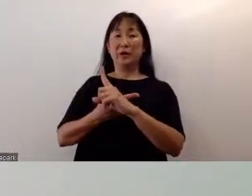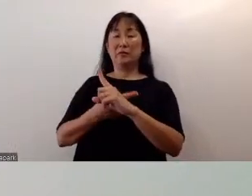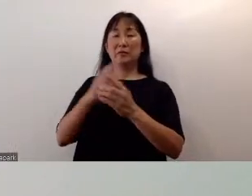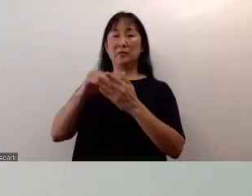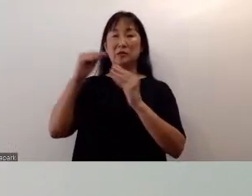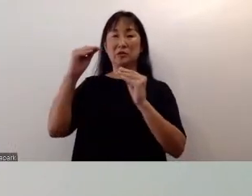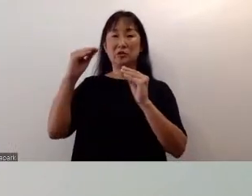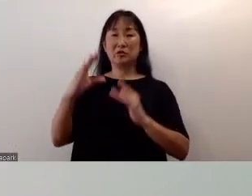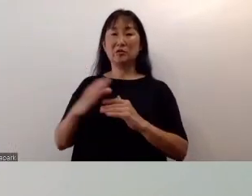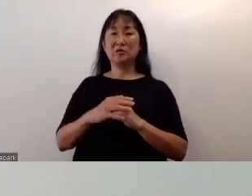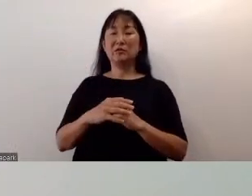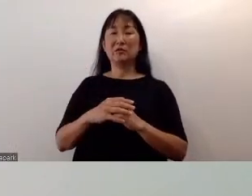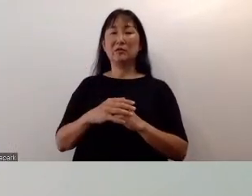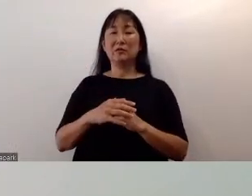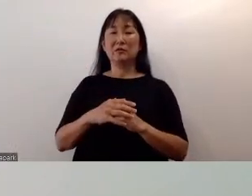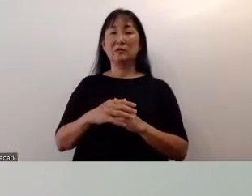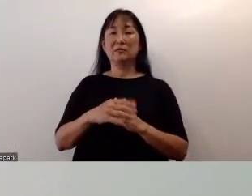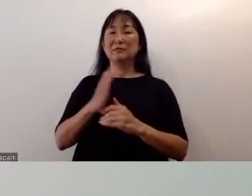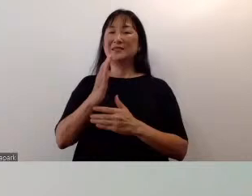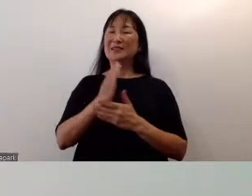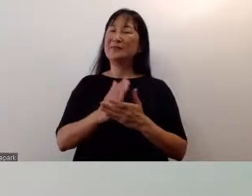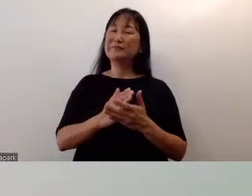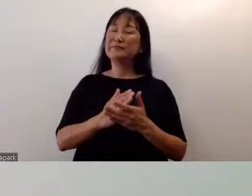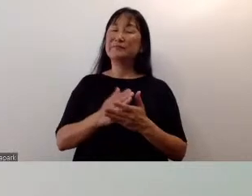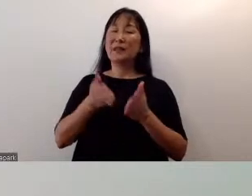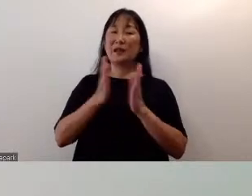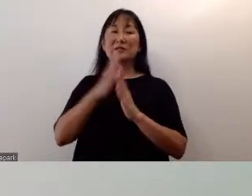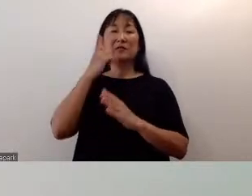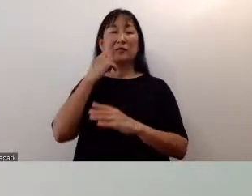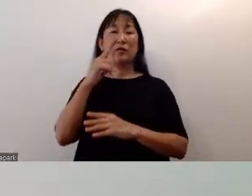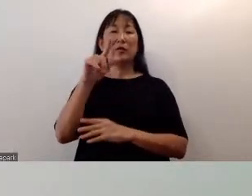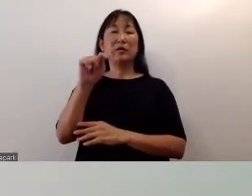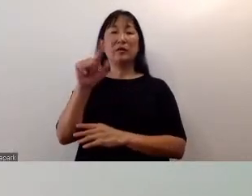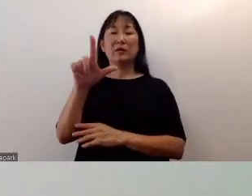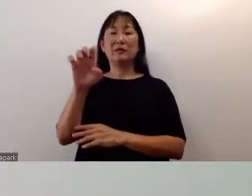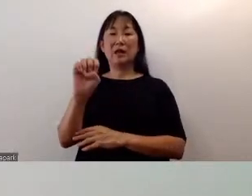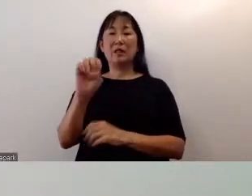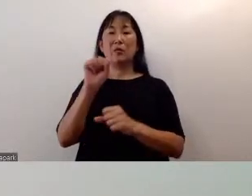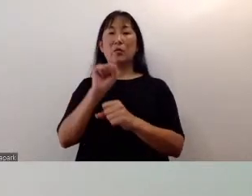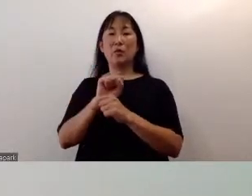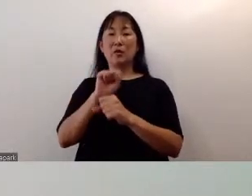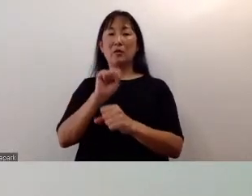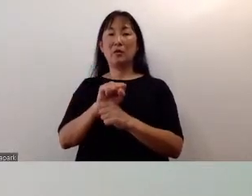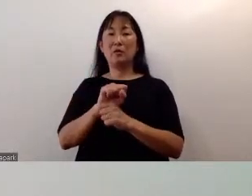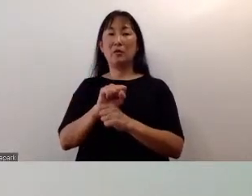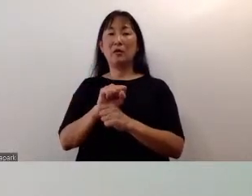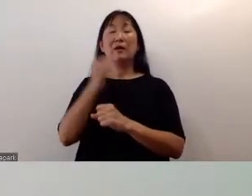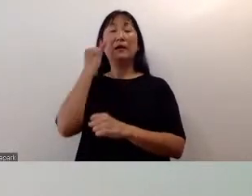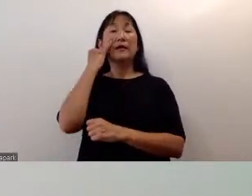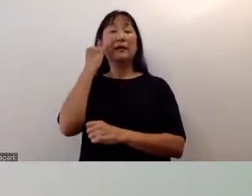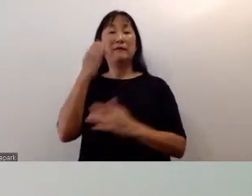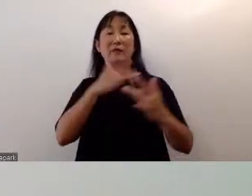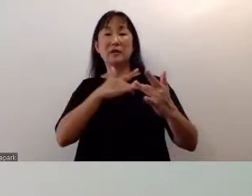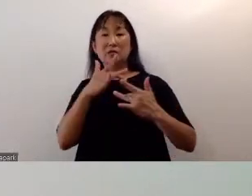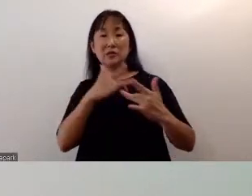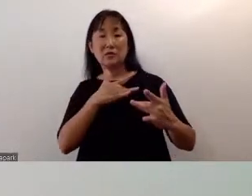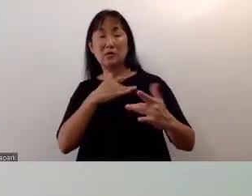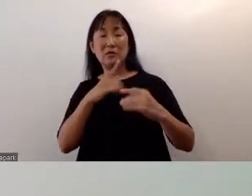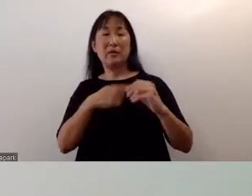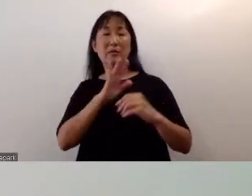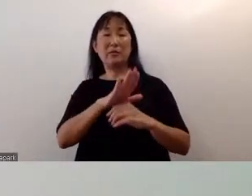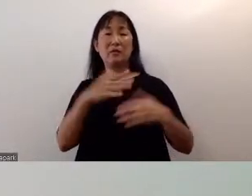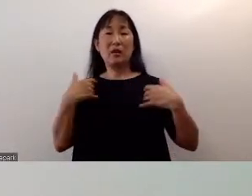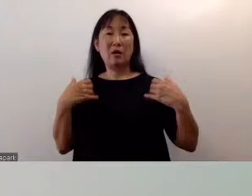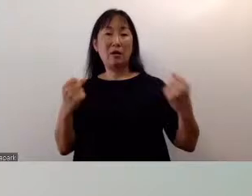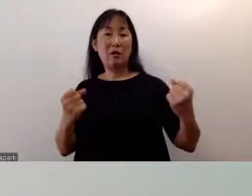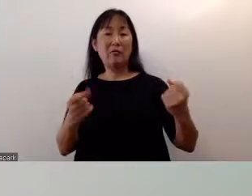are likely just requesting to telework. So if they are concerned about a health condition and they request